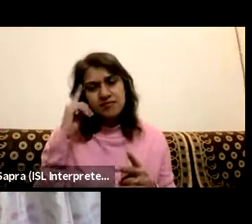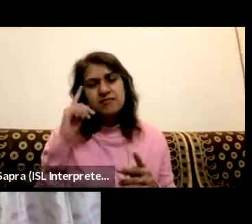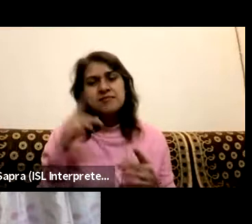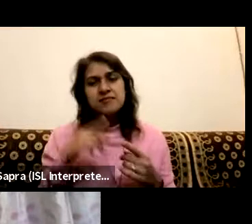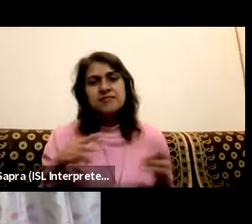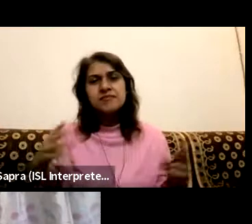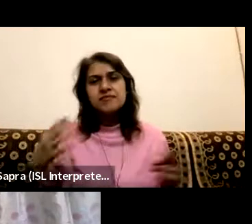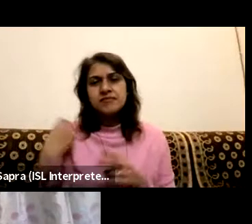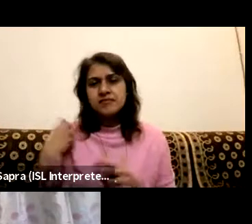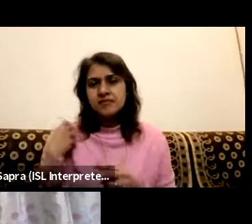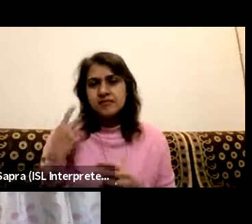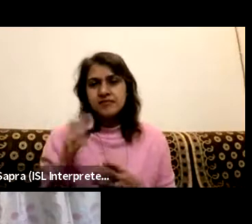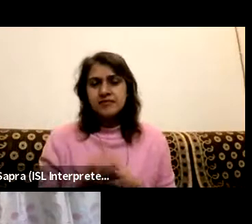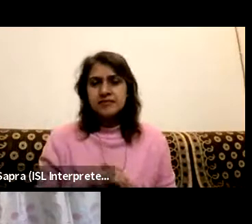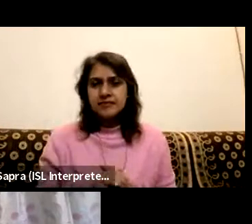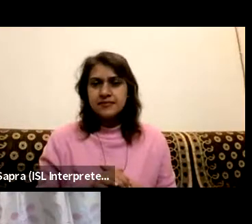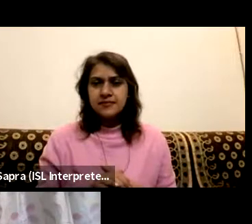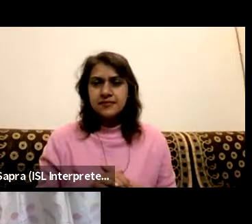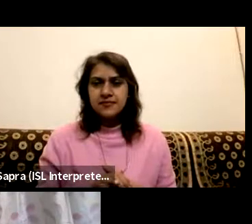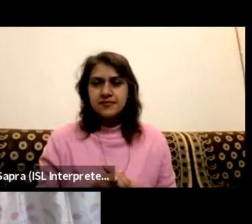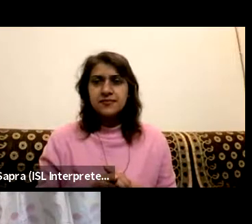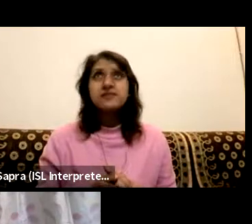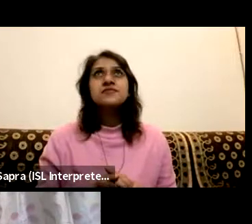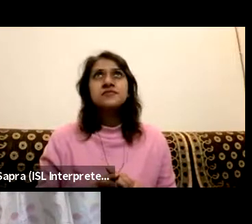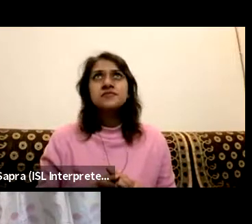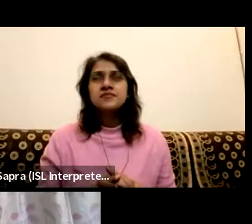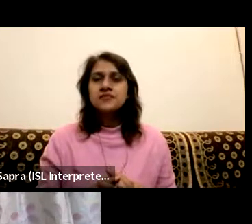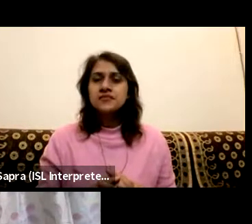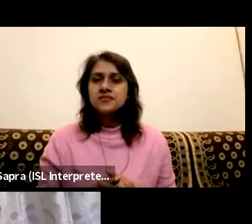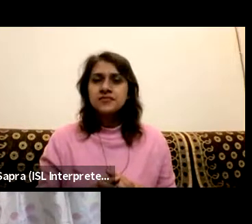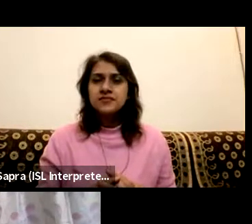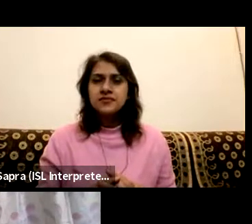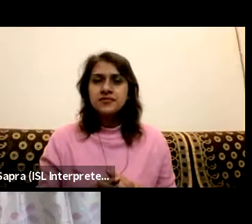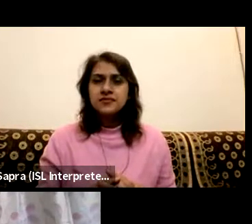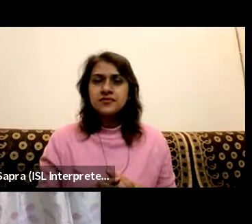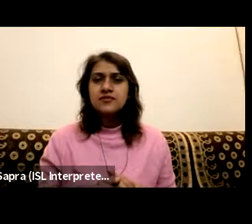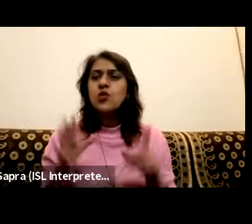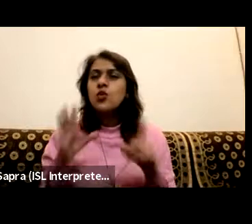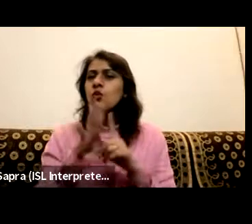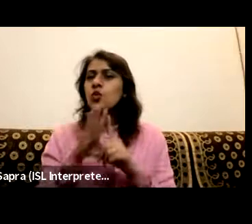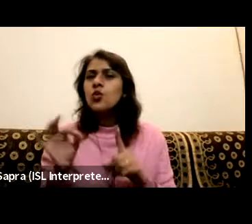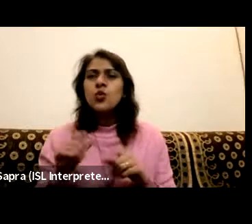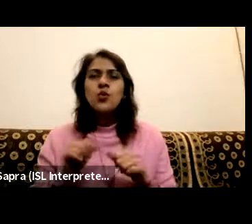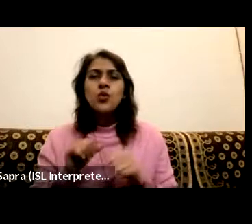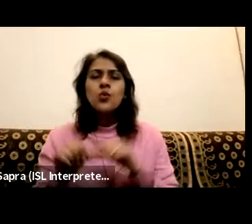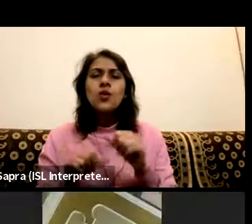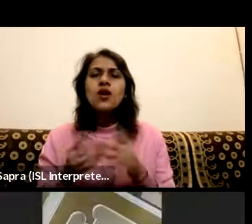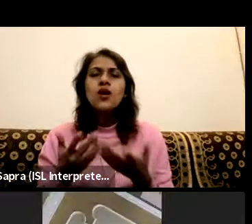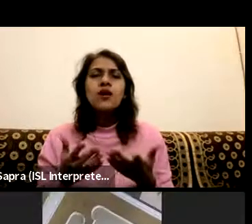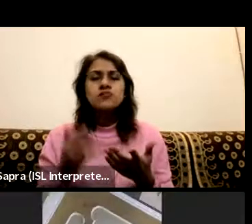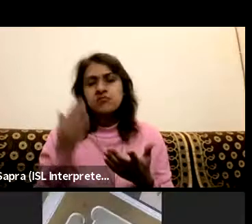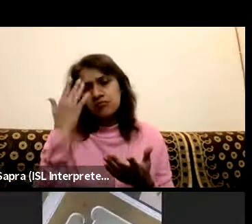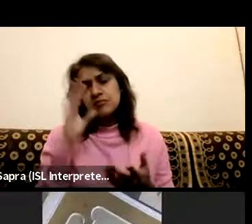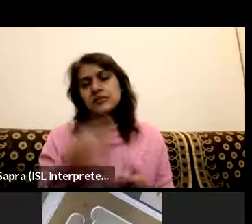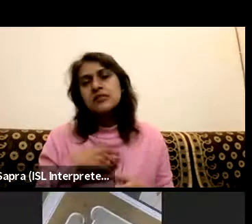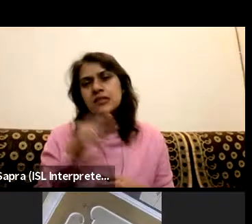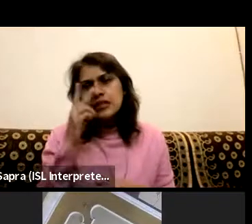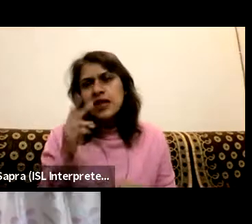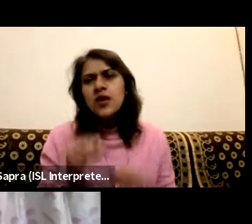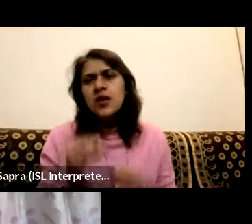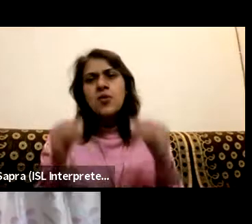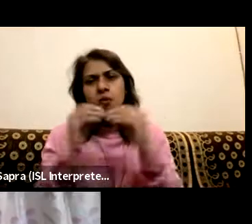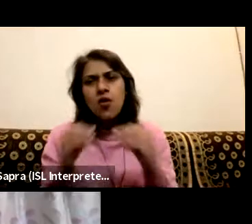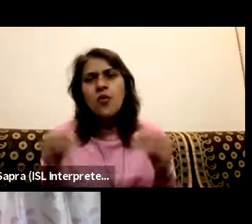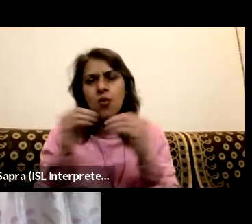of their midlife thing in their career, and it doesn't matter whatever to do. So we look forward to more interactions